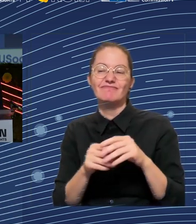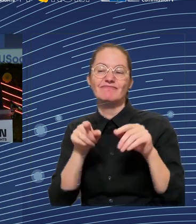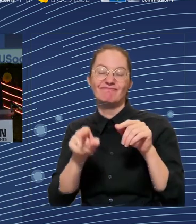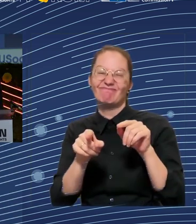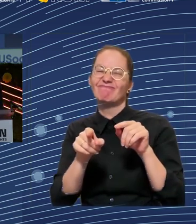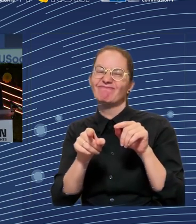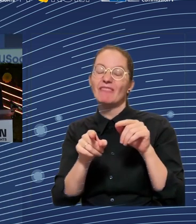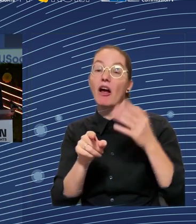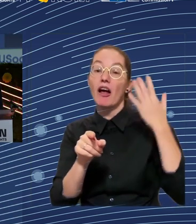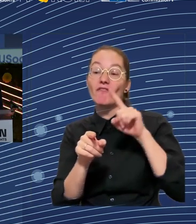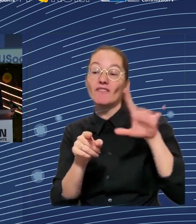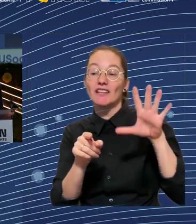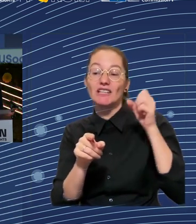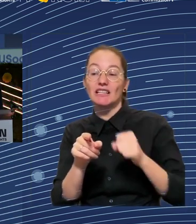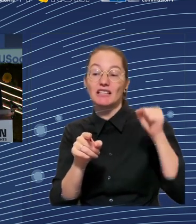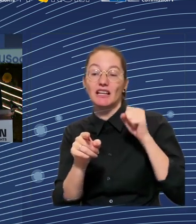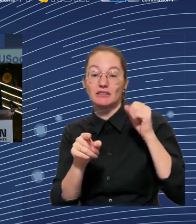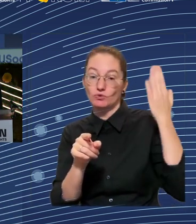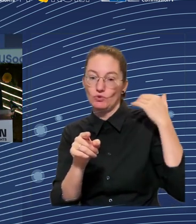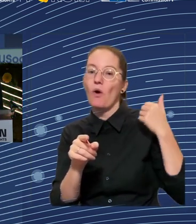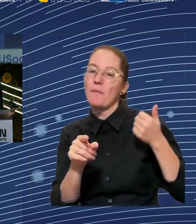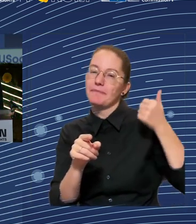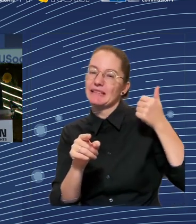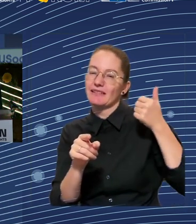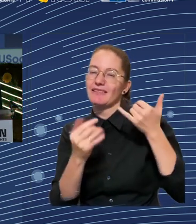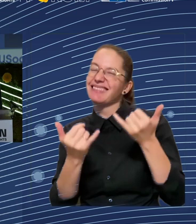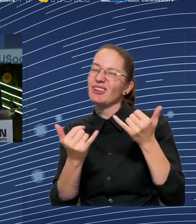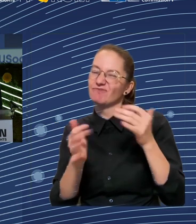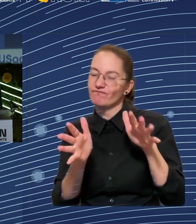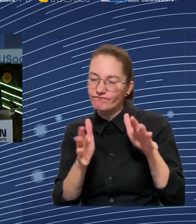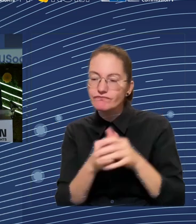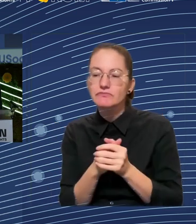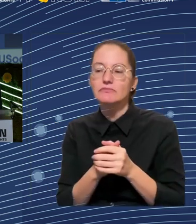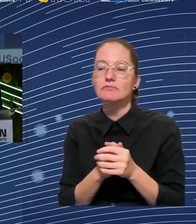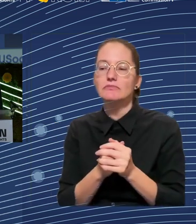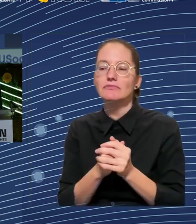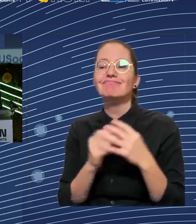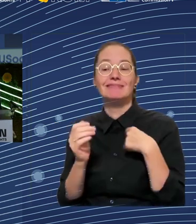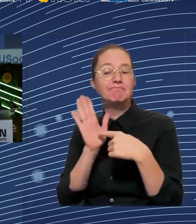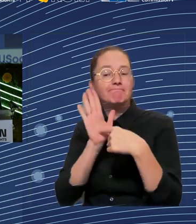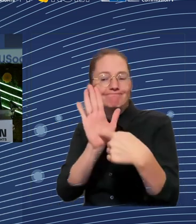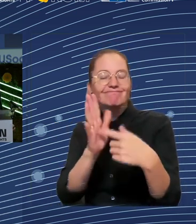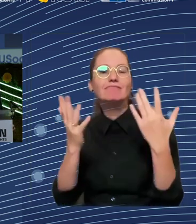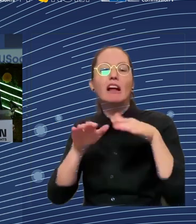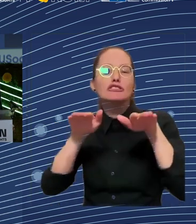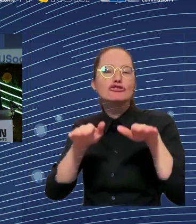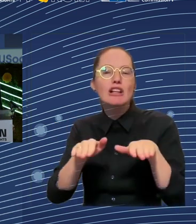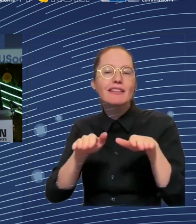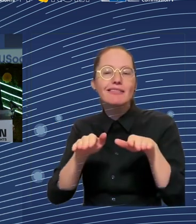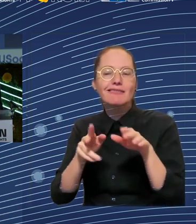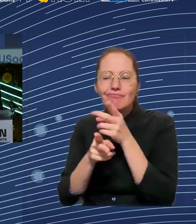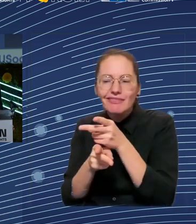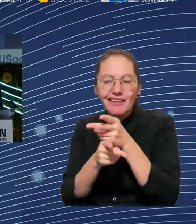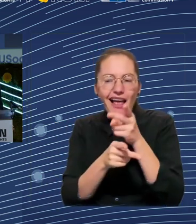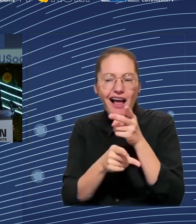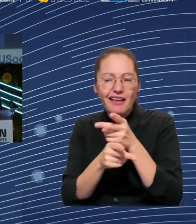for participation in childcare for the youngest children were reached. So just to remind you, the target is 45% of the youngest children